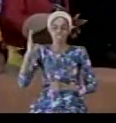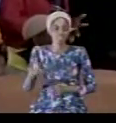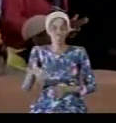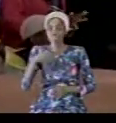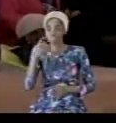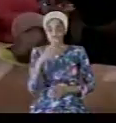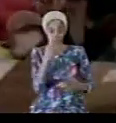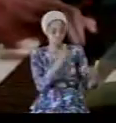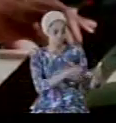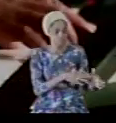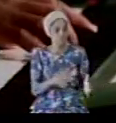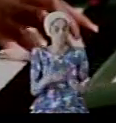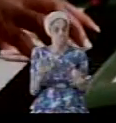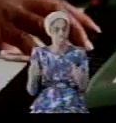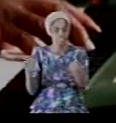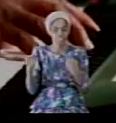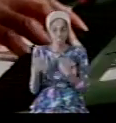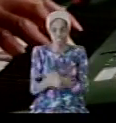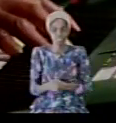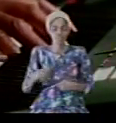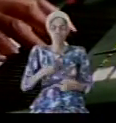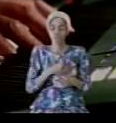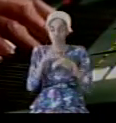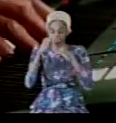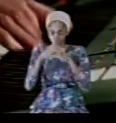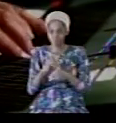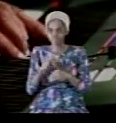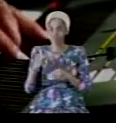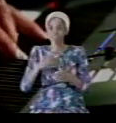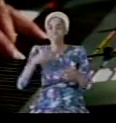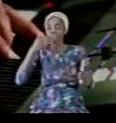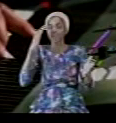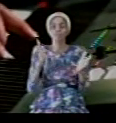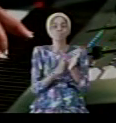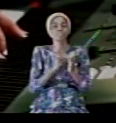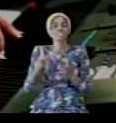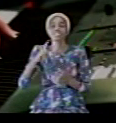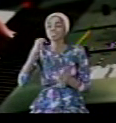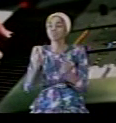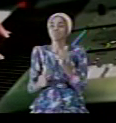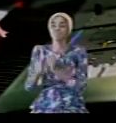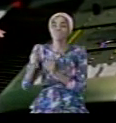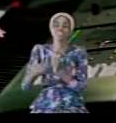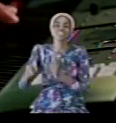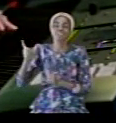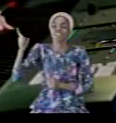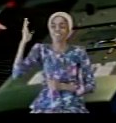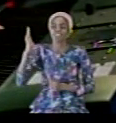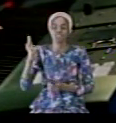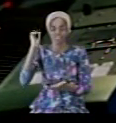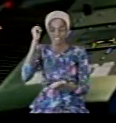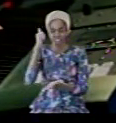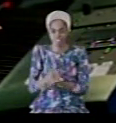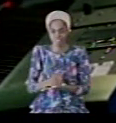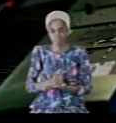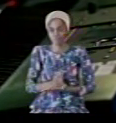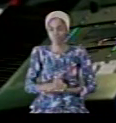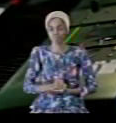and say to them, we're worshiping and praising the Most High God. Amen.